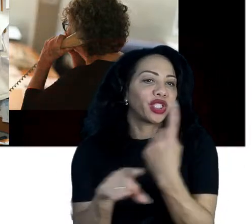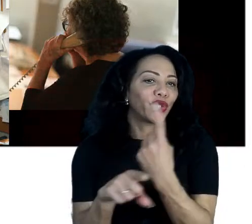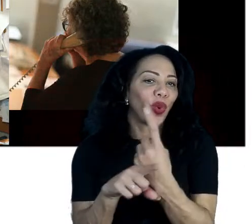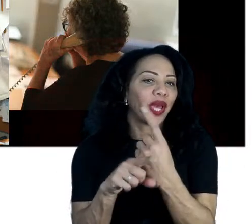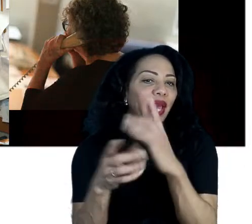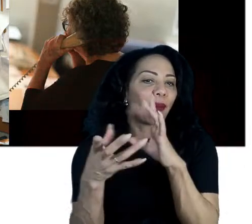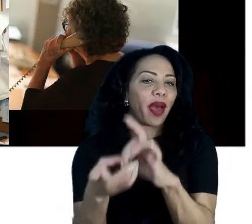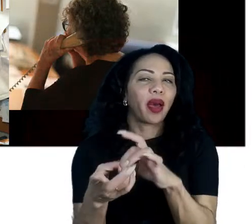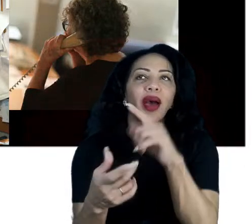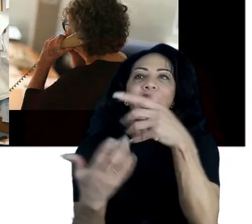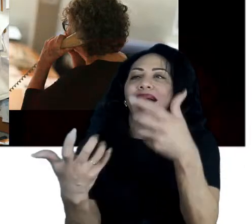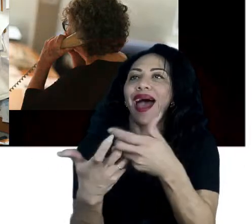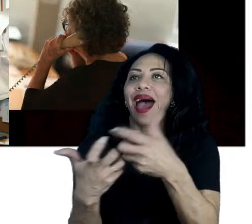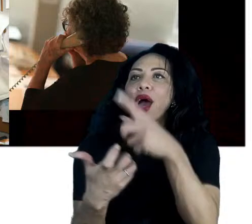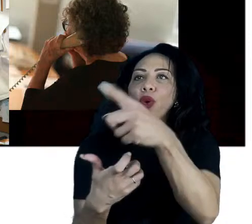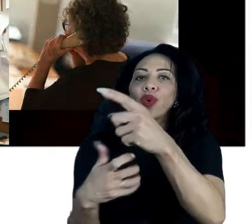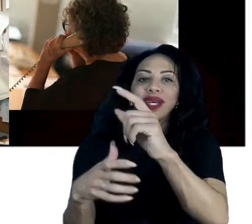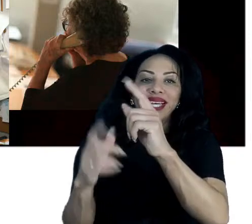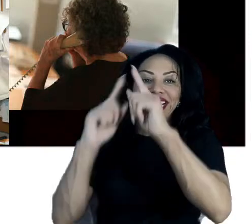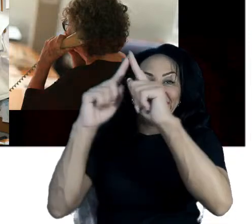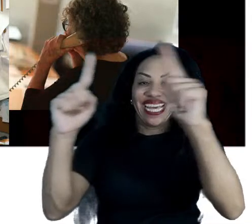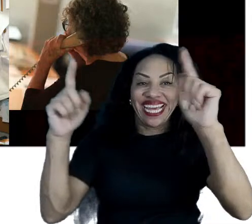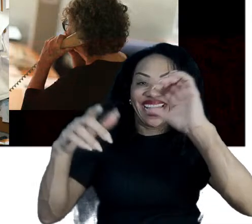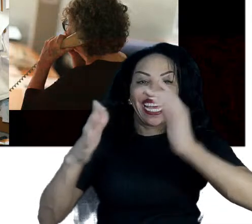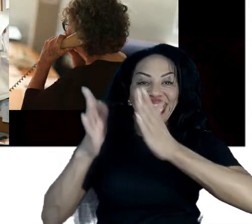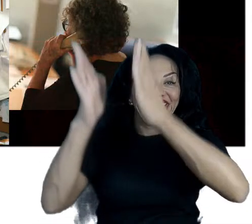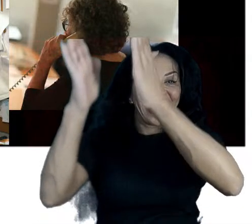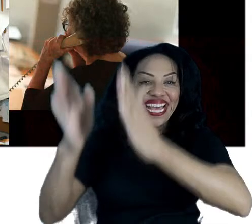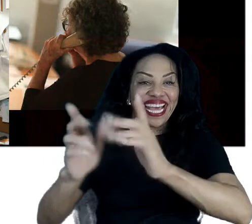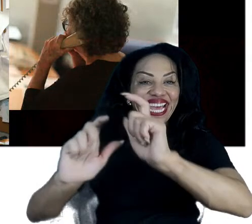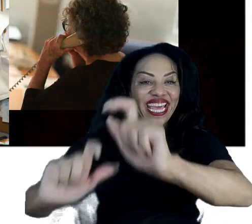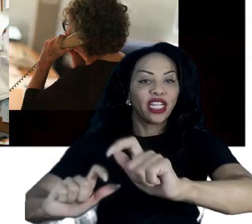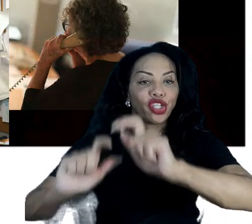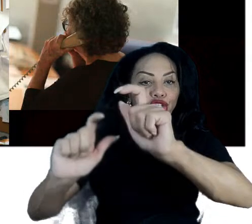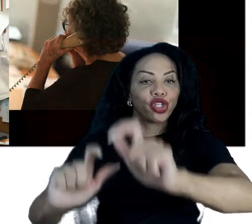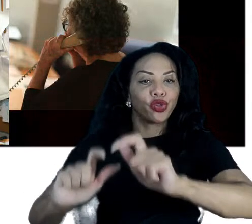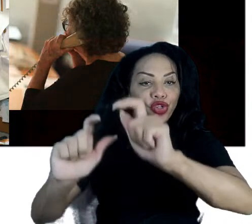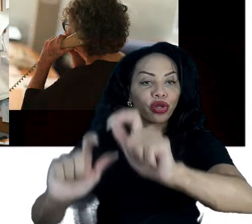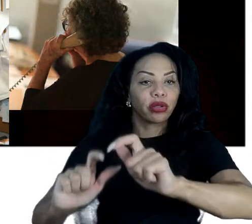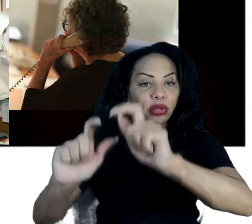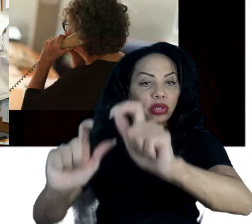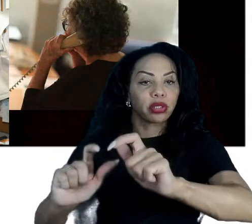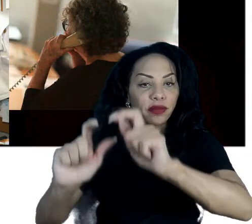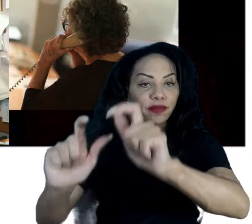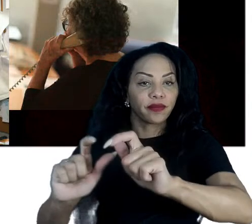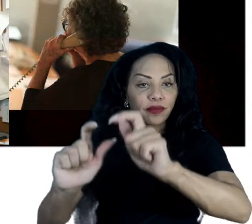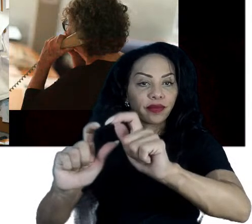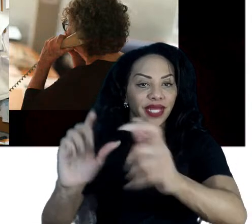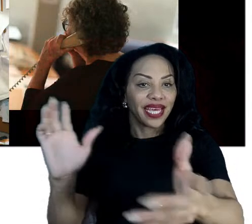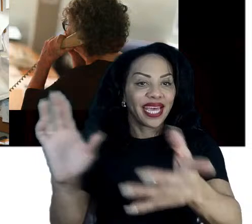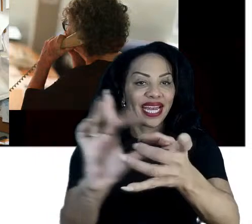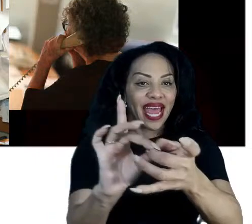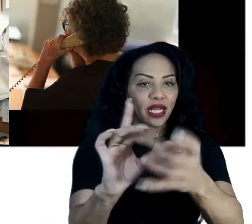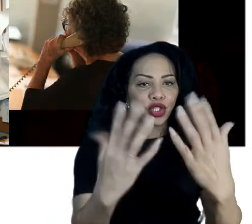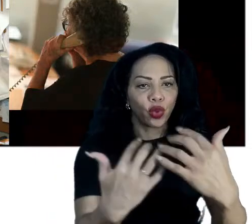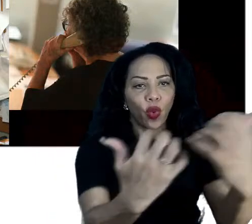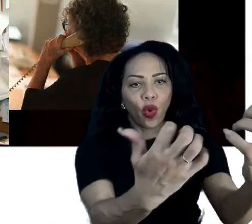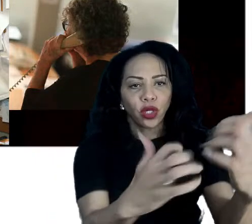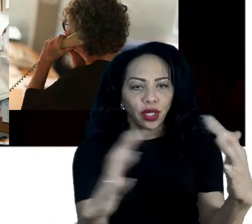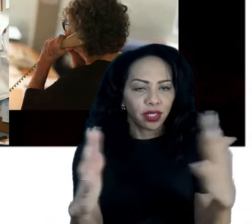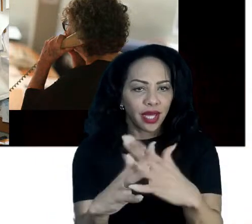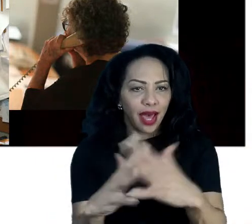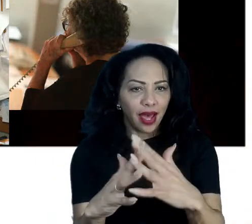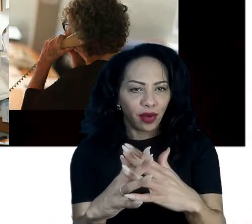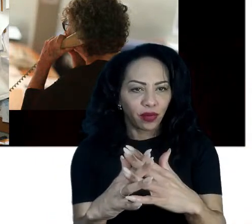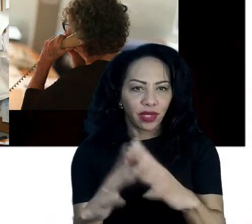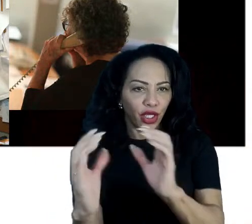connect with audiences and how institutional voice is held and communicated. And this connects to questions about how institutions